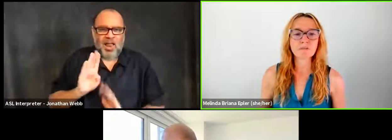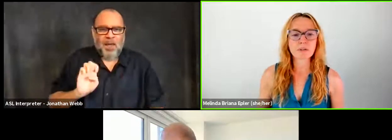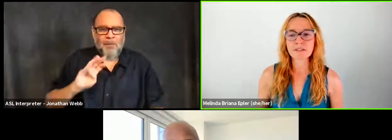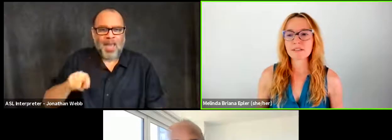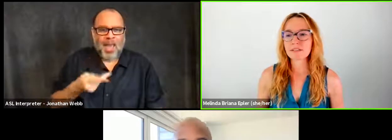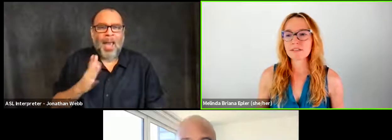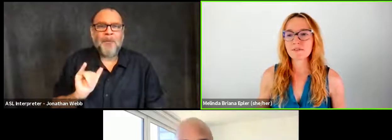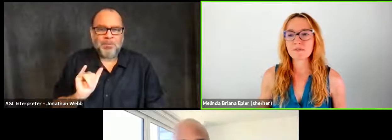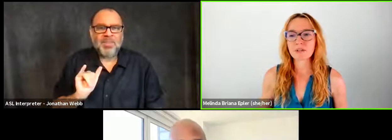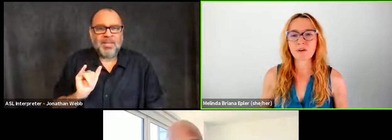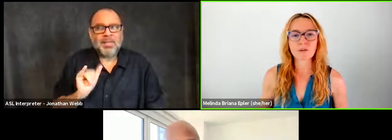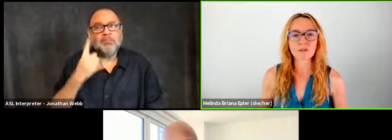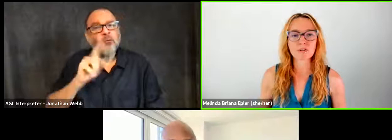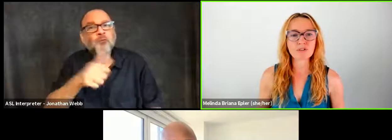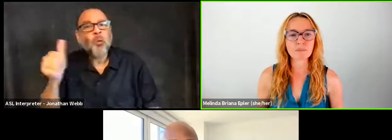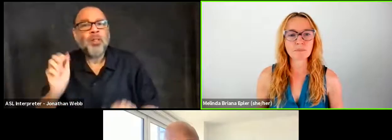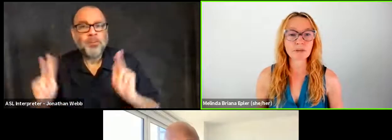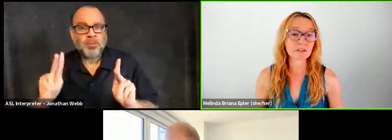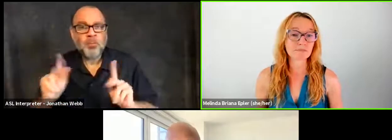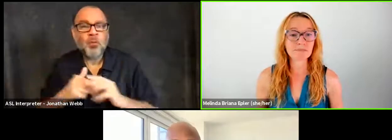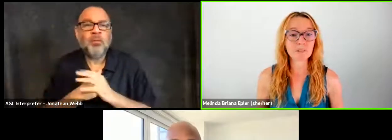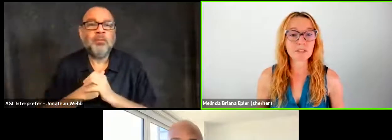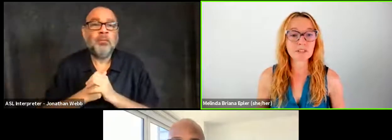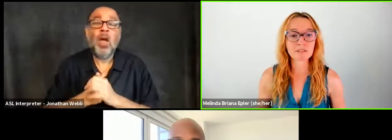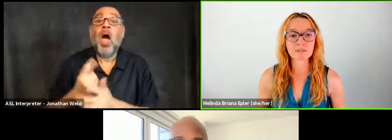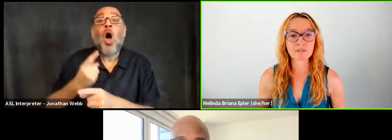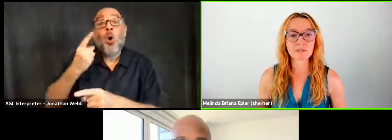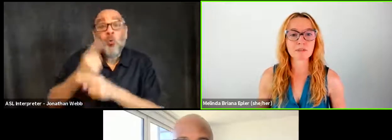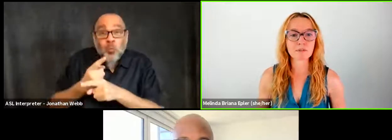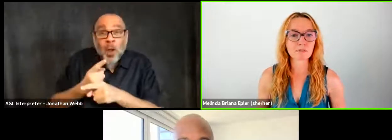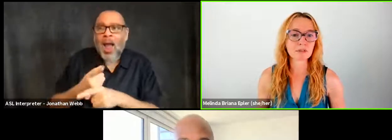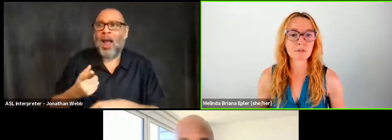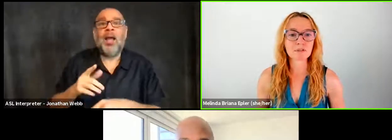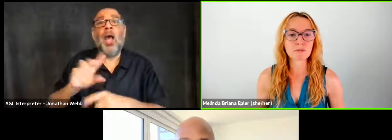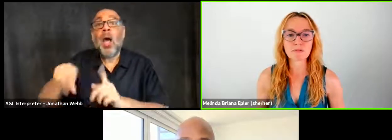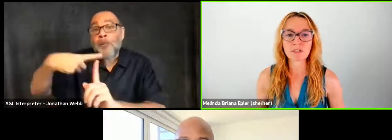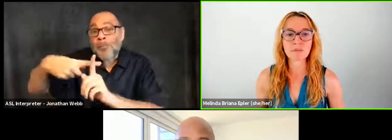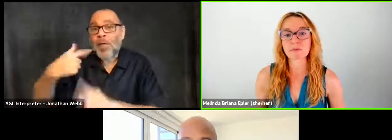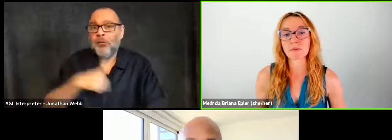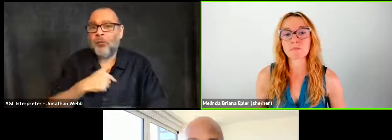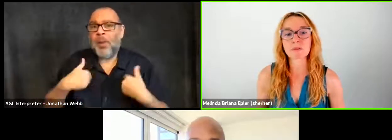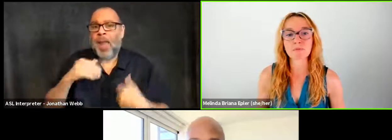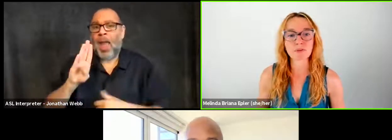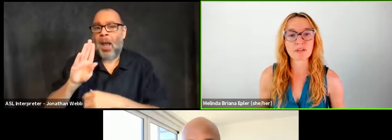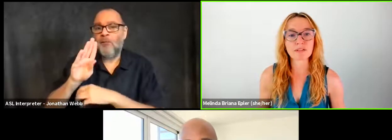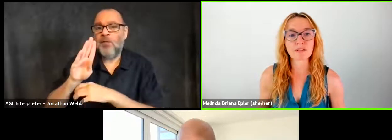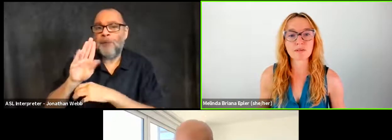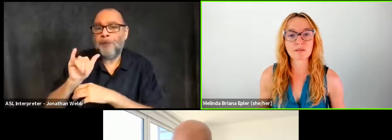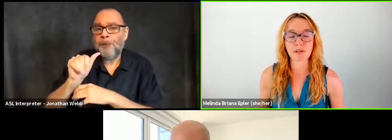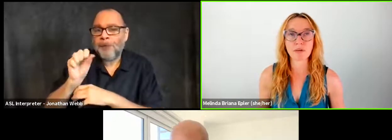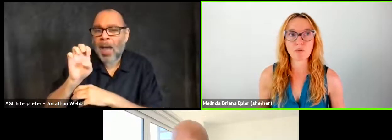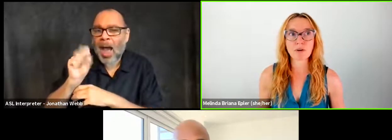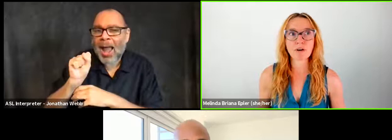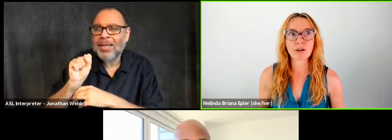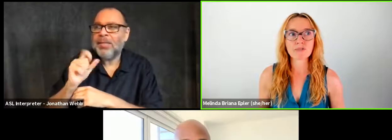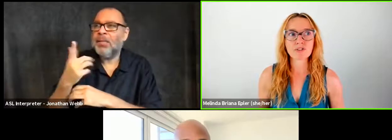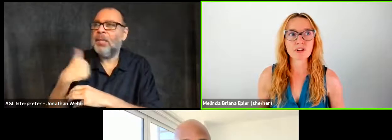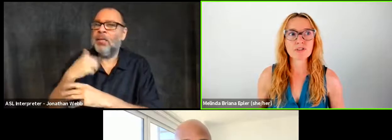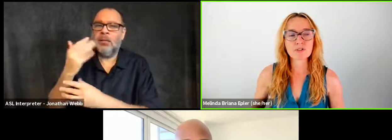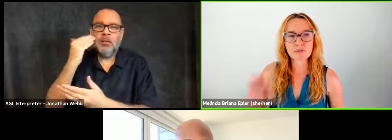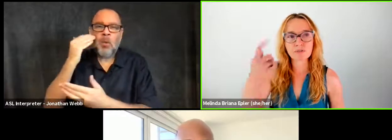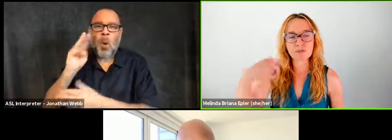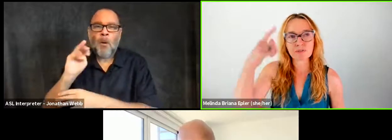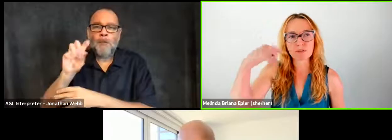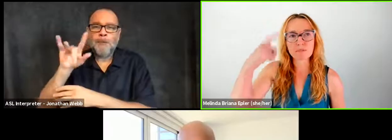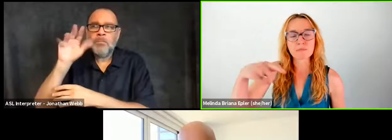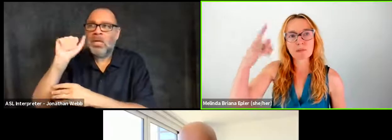challenging our own biases. We all are shaped by the media and how Black men are portrayed, Black and brown men are portrayed. So we all have to